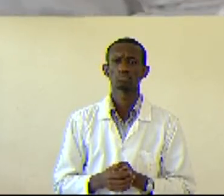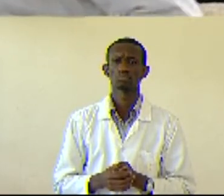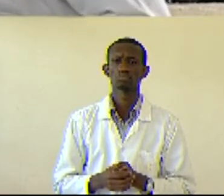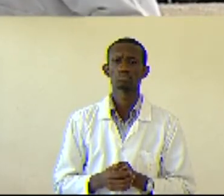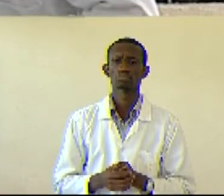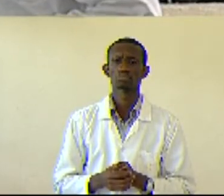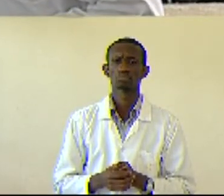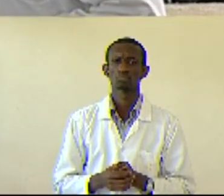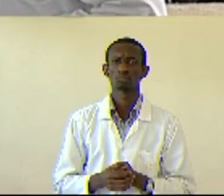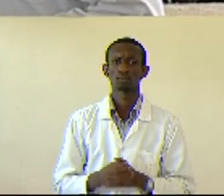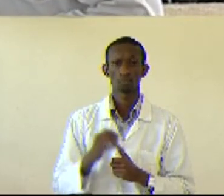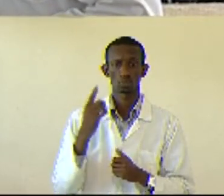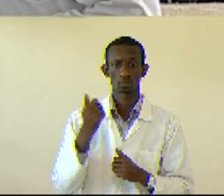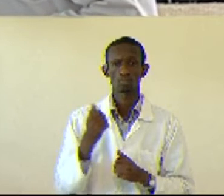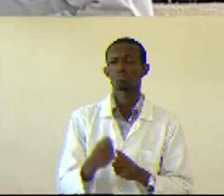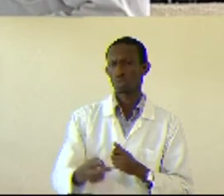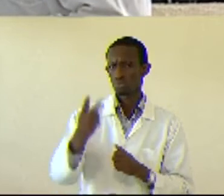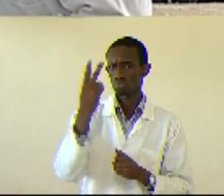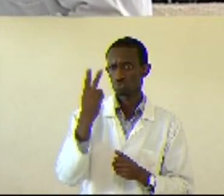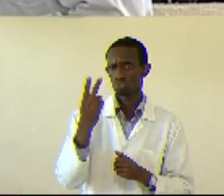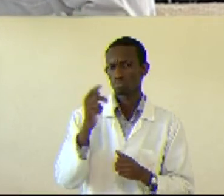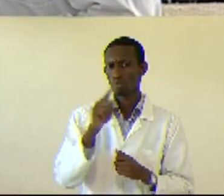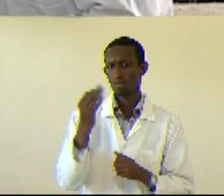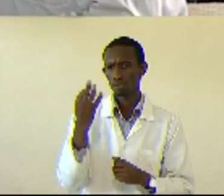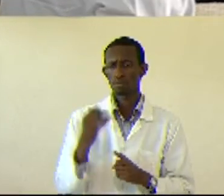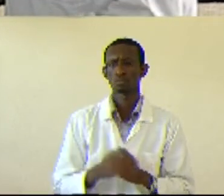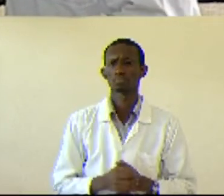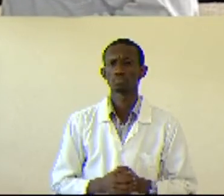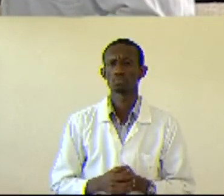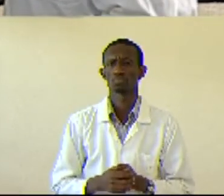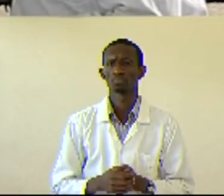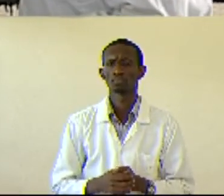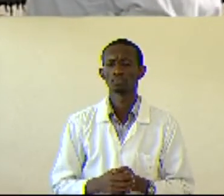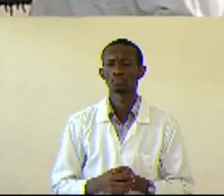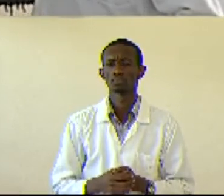I'll be having 2 over 3